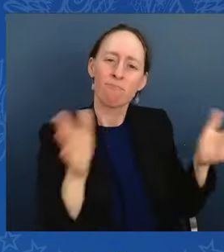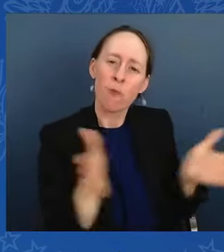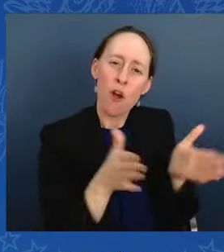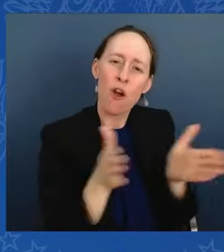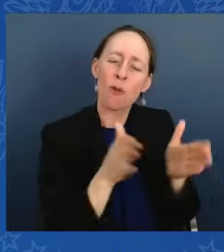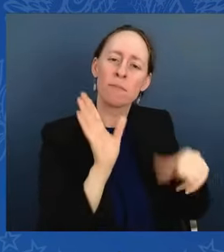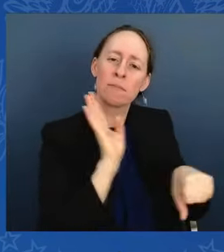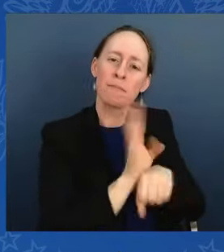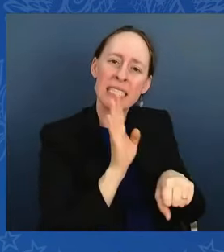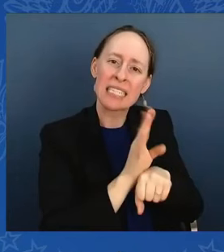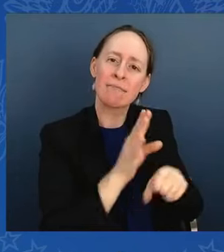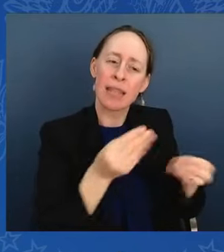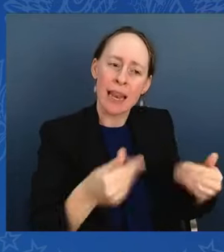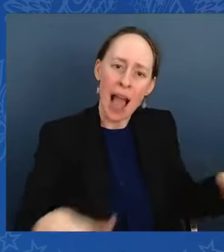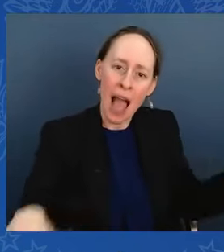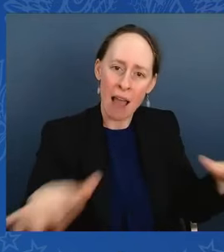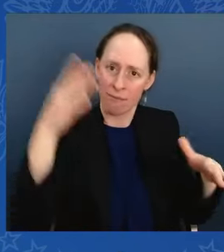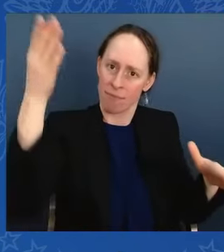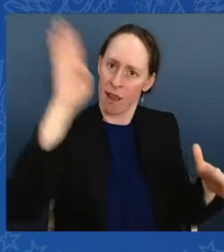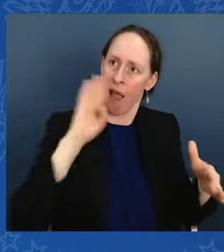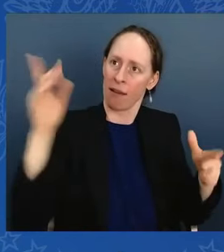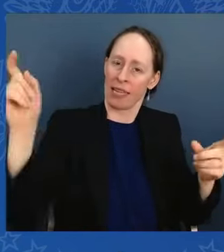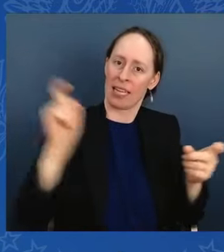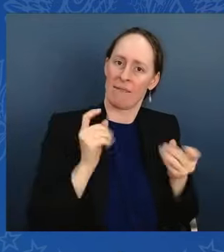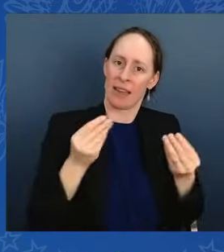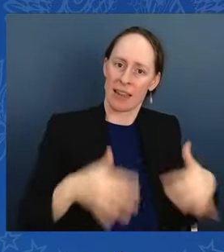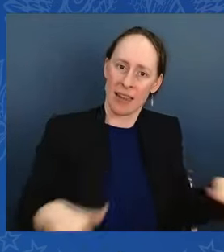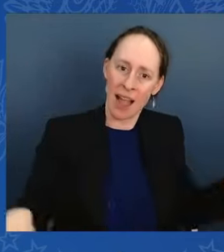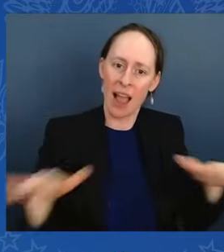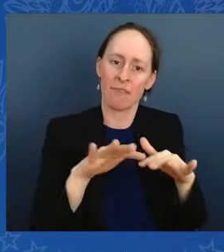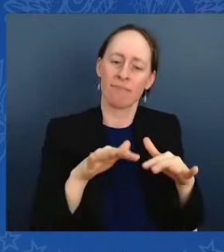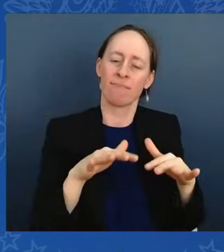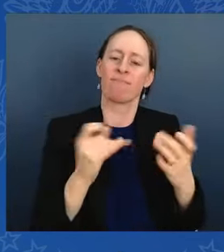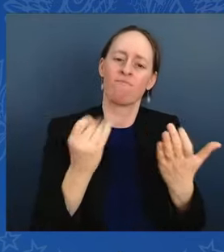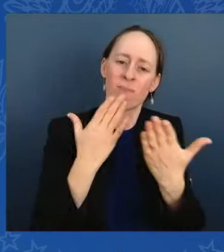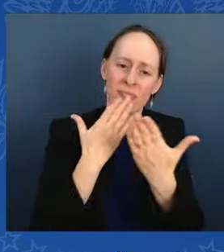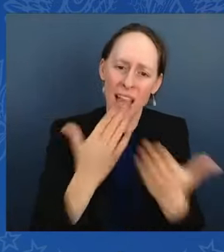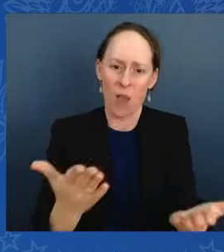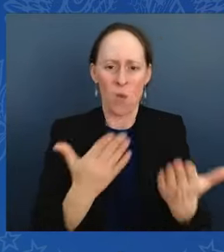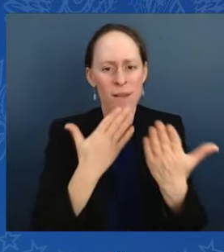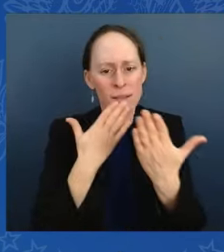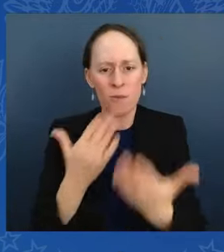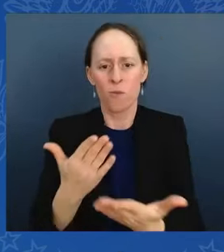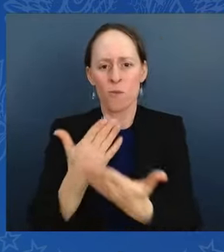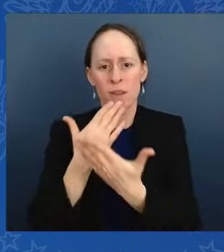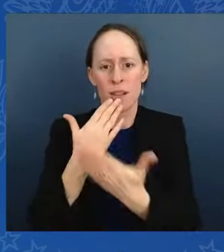and thank you for each and everyone that is here and for everything that everyone is doing.